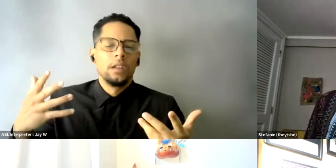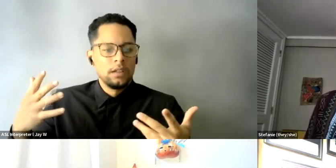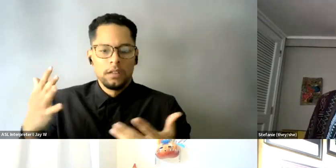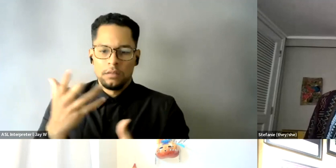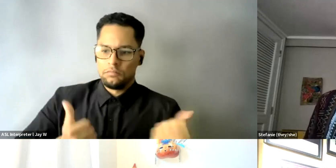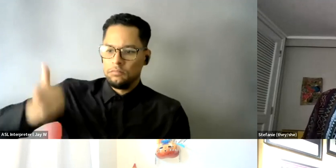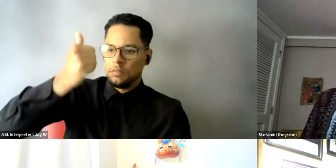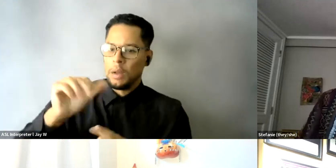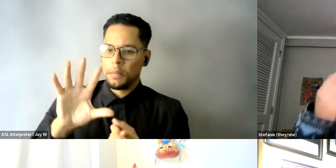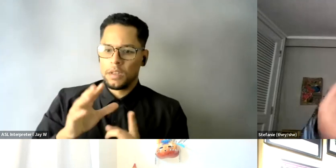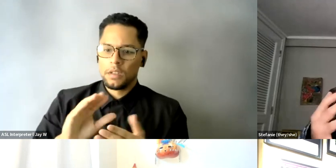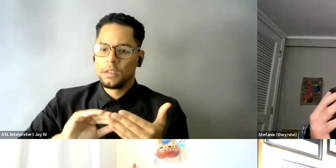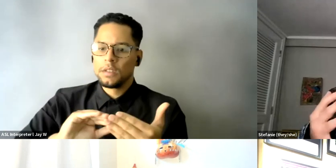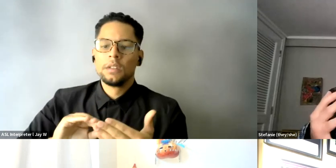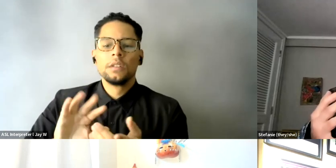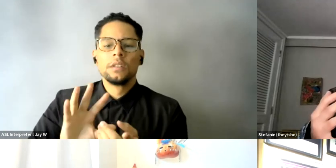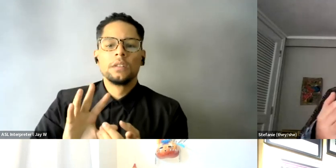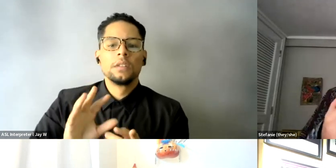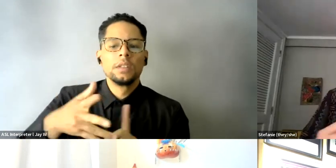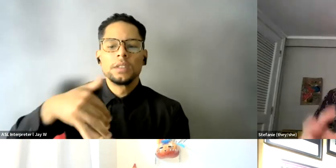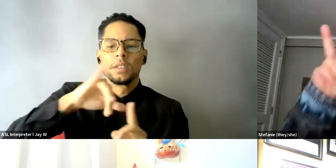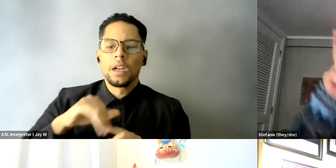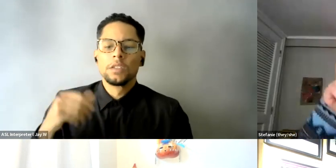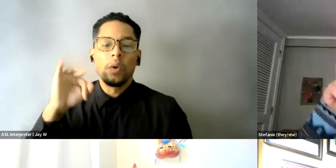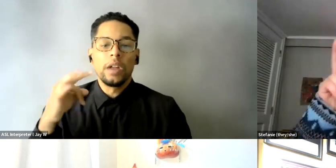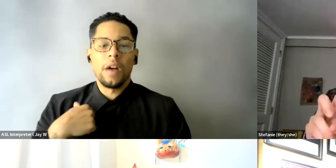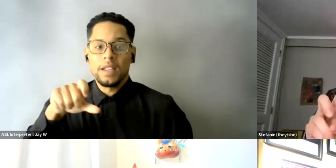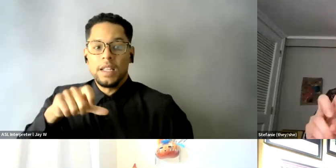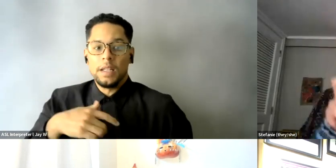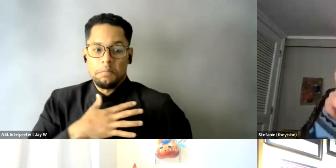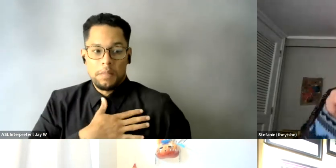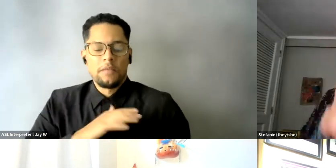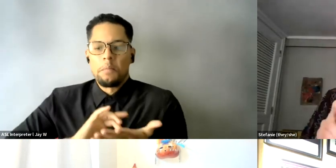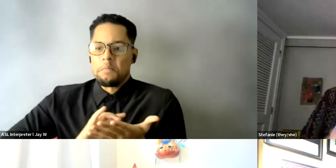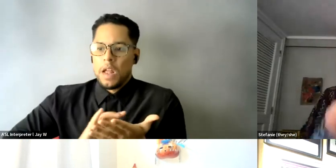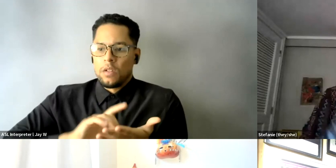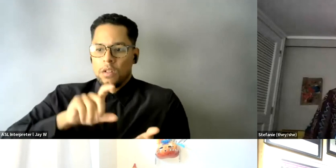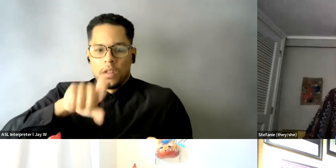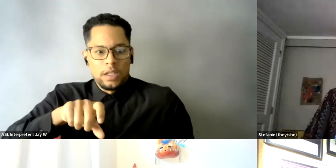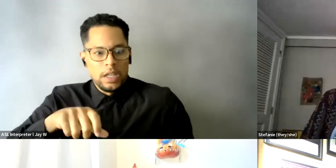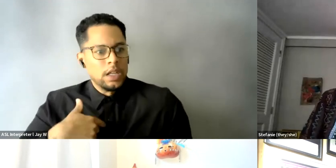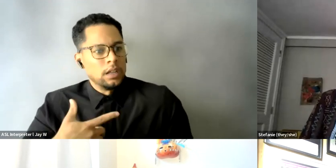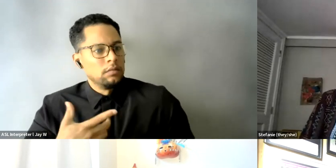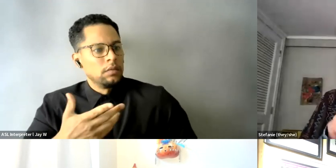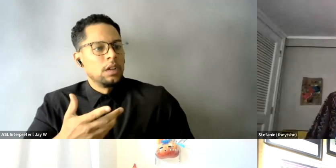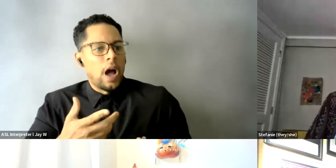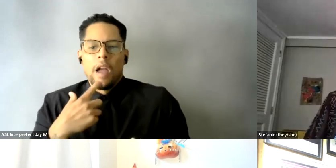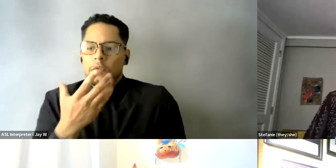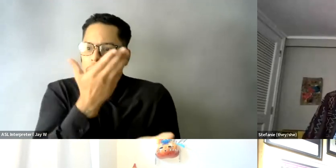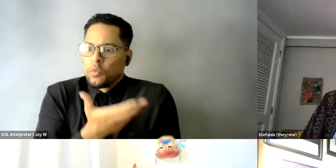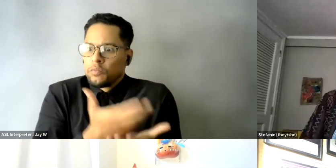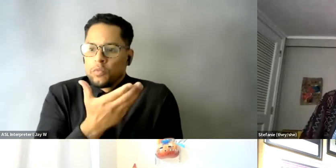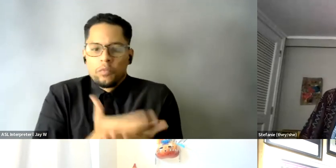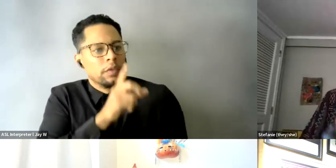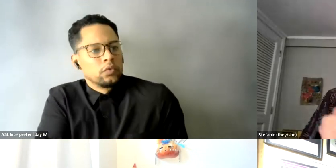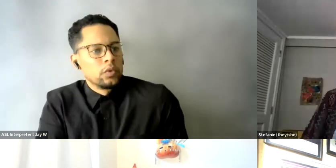trying to get my needs met, I'm in a medical system where I'm being told I need to prove it's real. Evidence, I need test